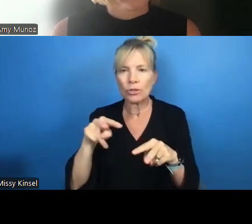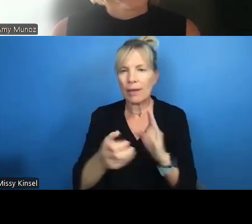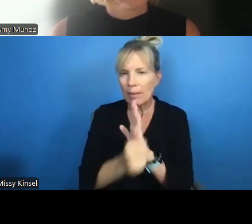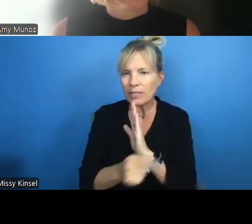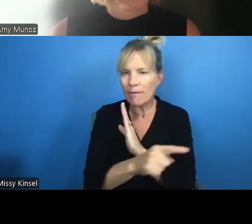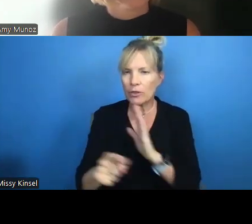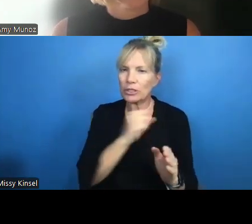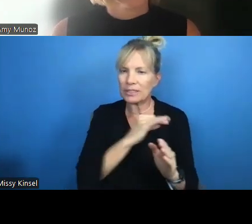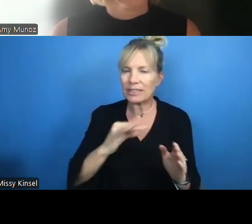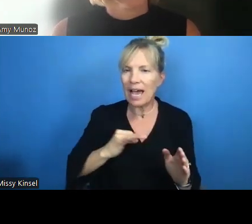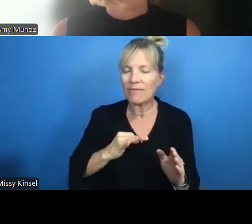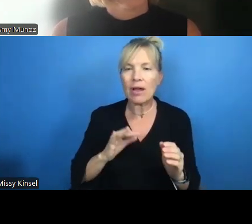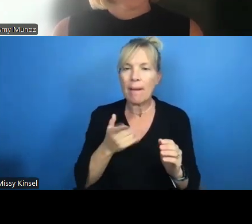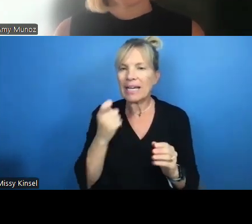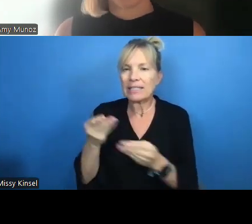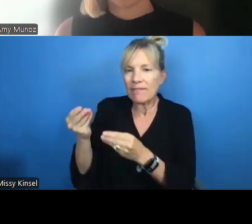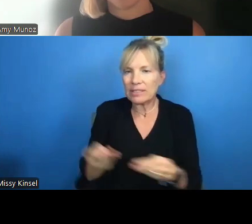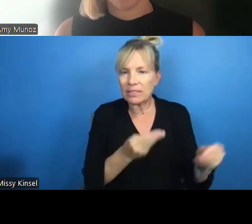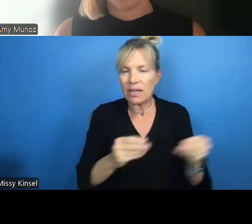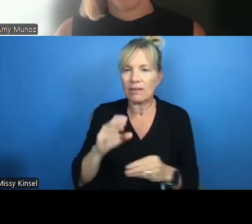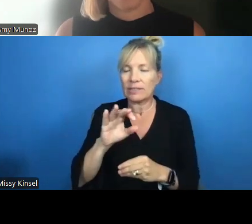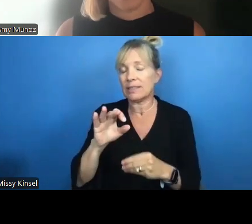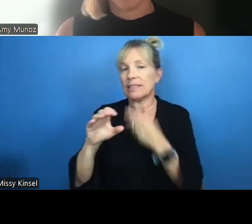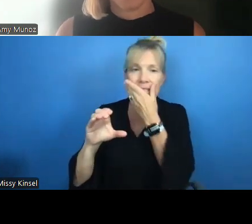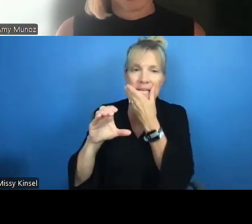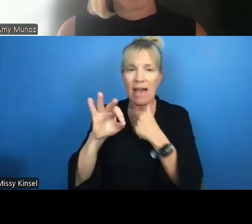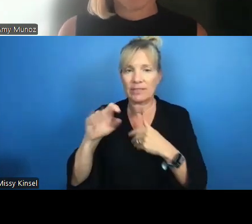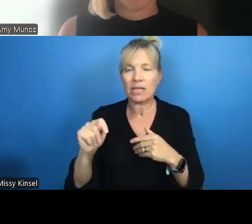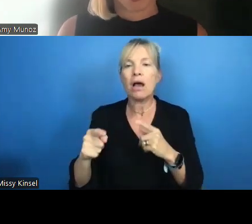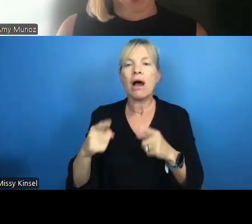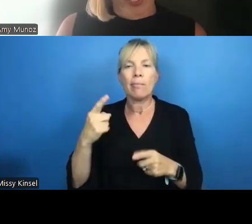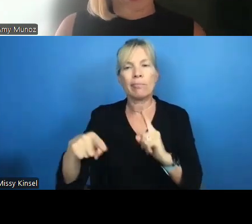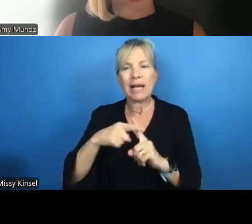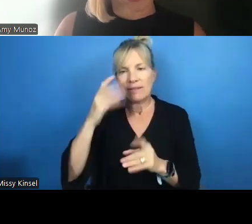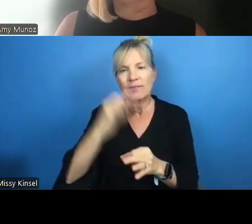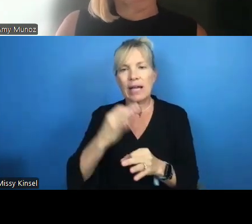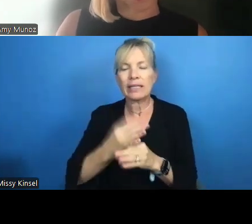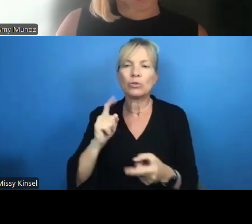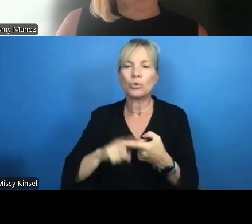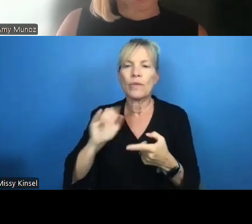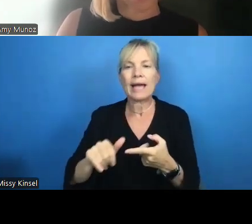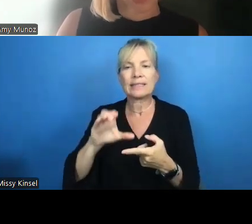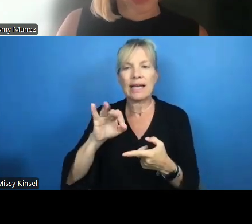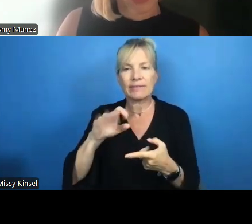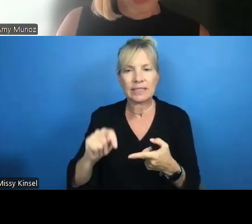their staff in facilitating those CFTs, as well as their fidelity to that CFT practice.